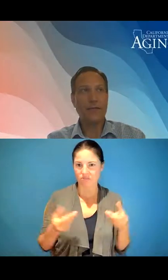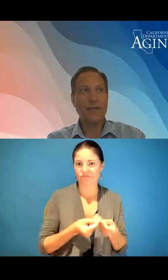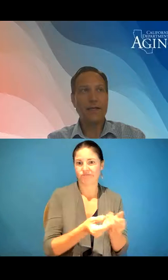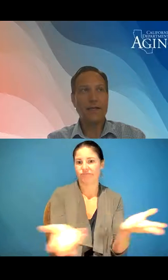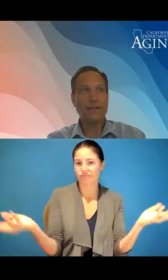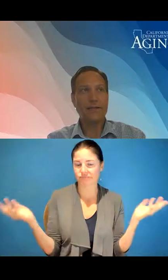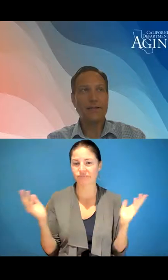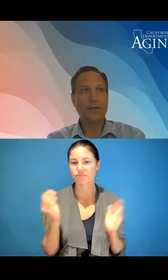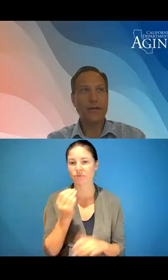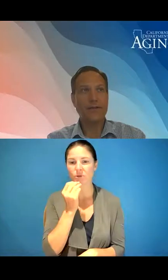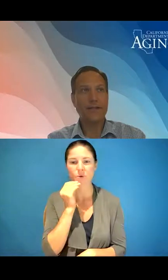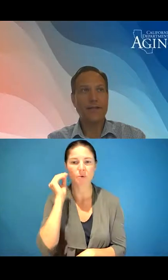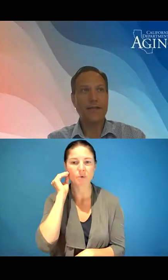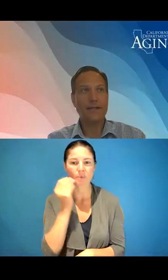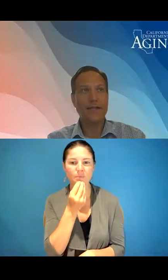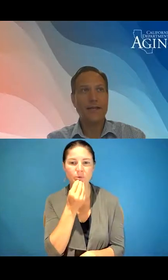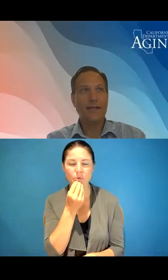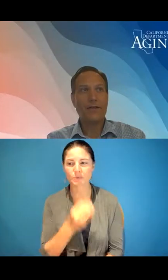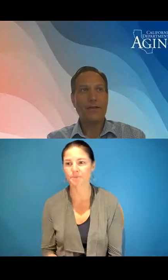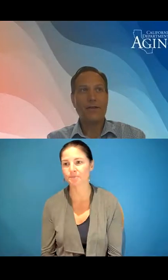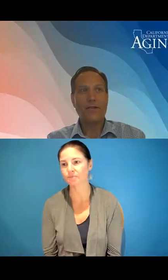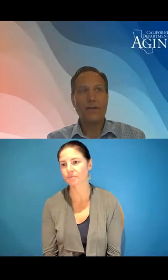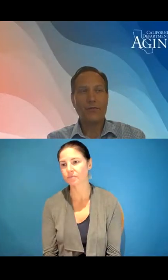What's really significant about this is